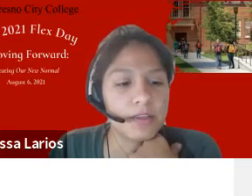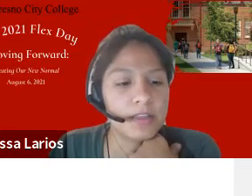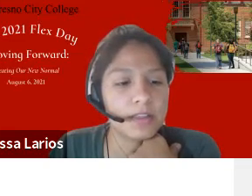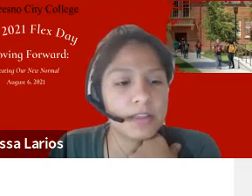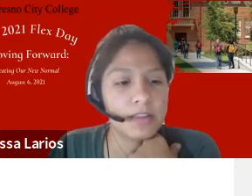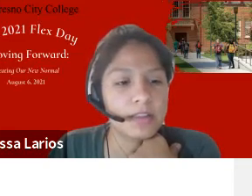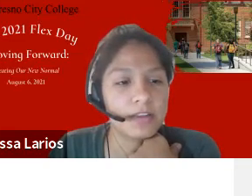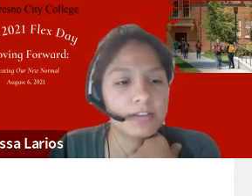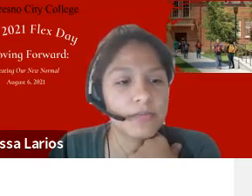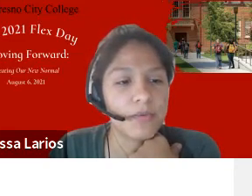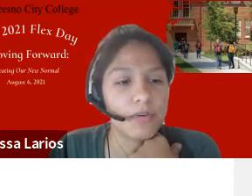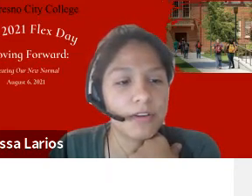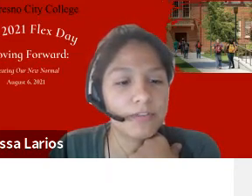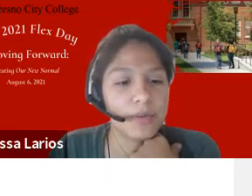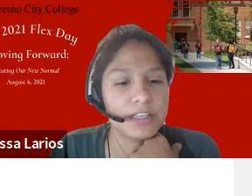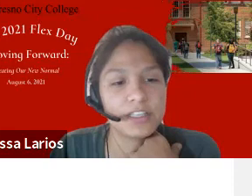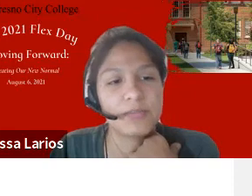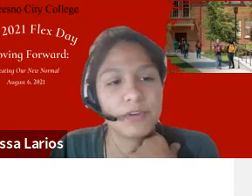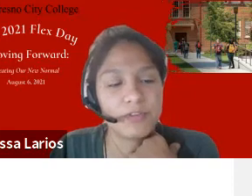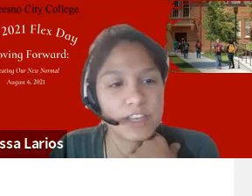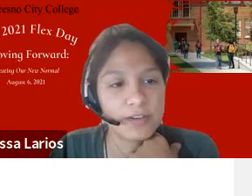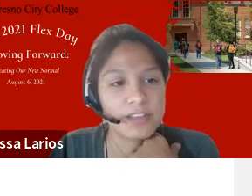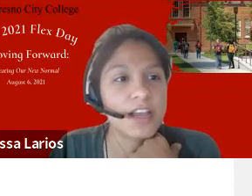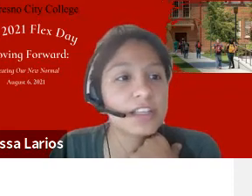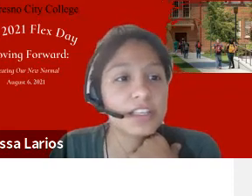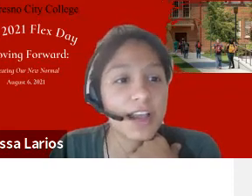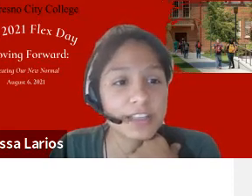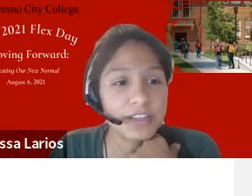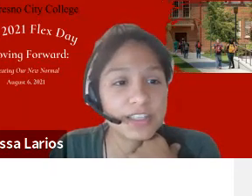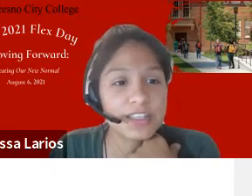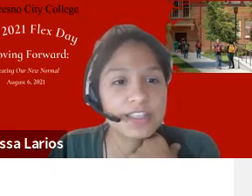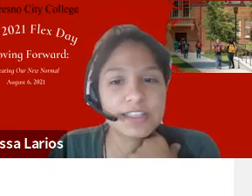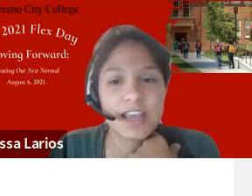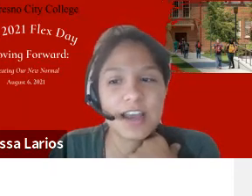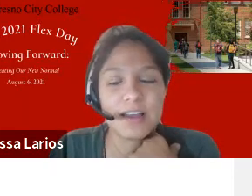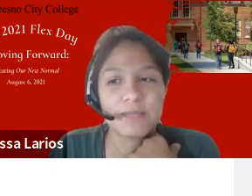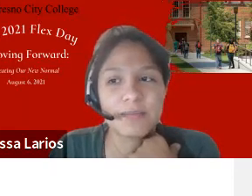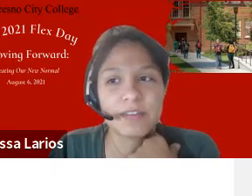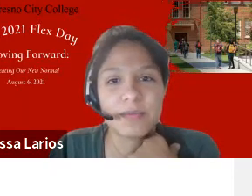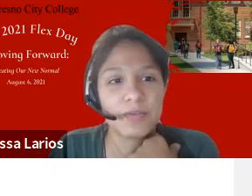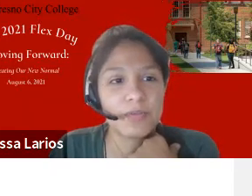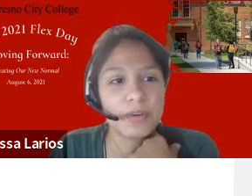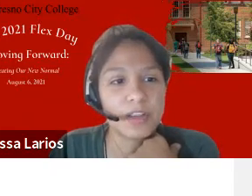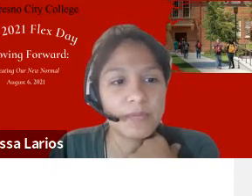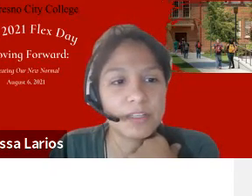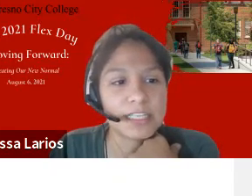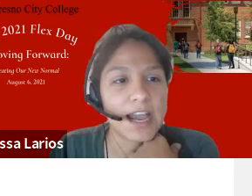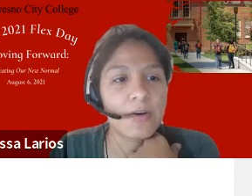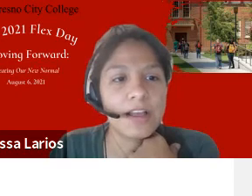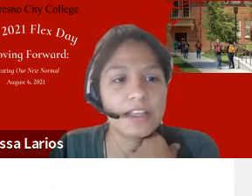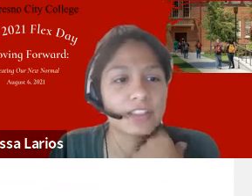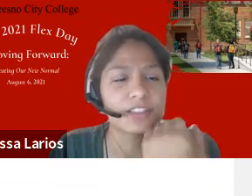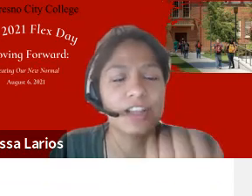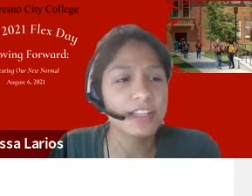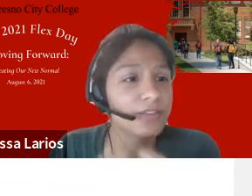bottom, there's more information, more videos. So as you can see, this is something we've been working on building